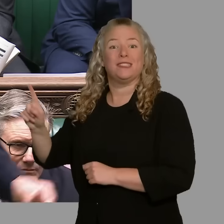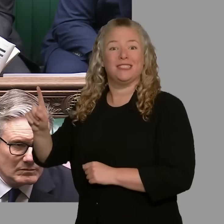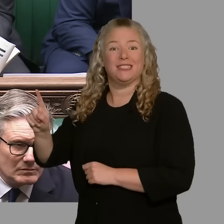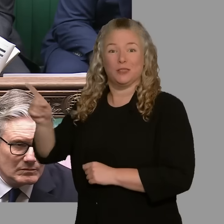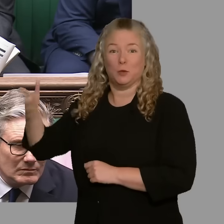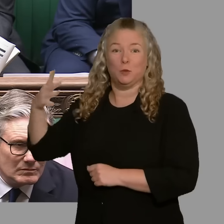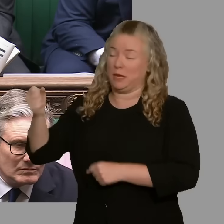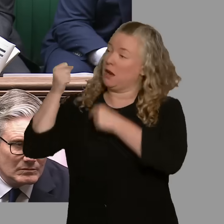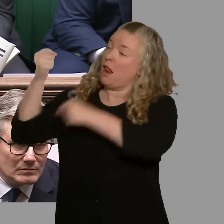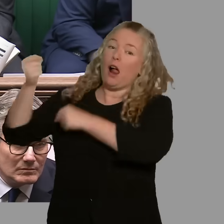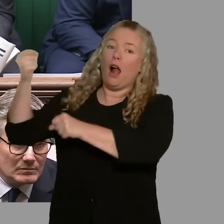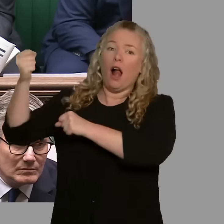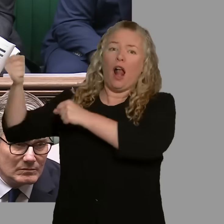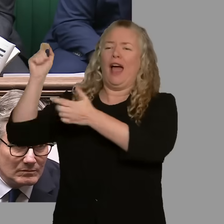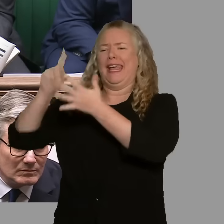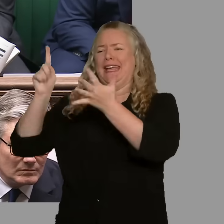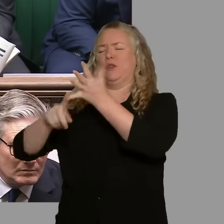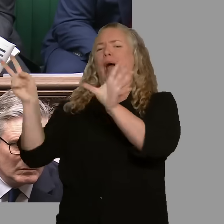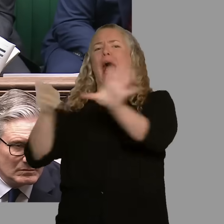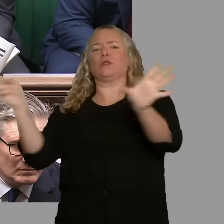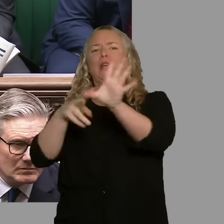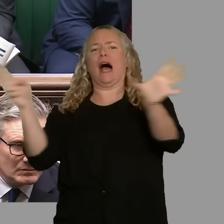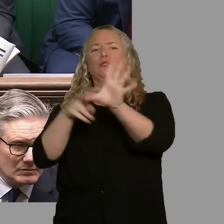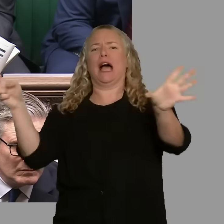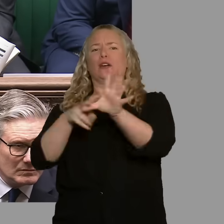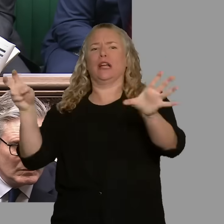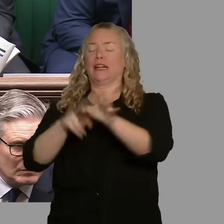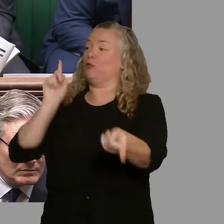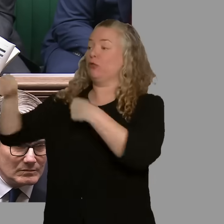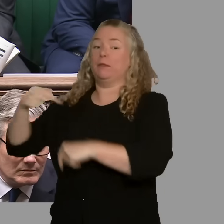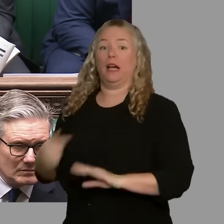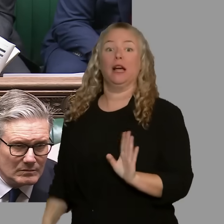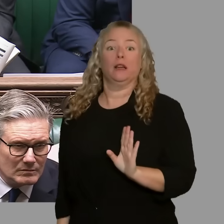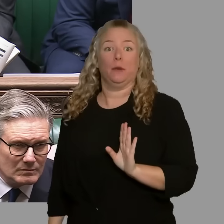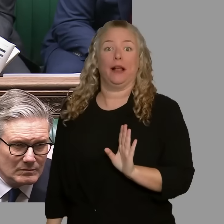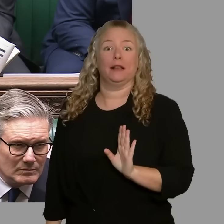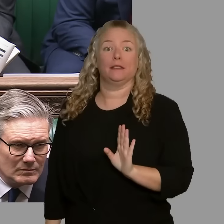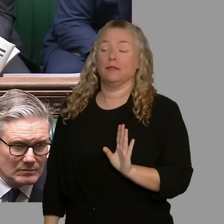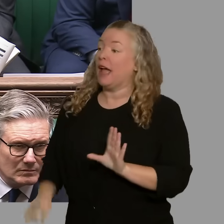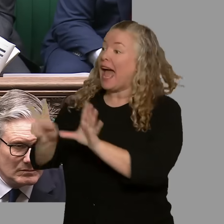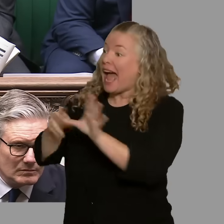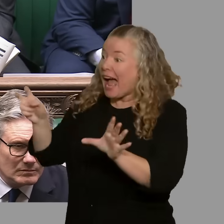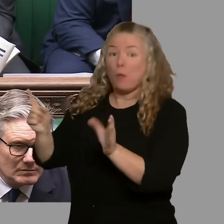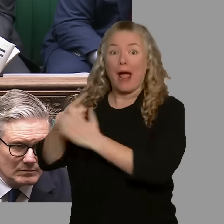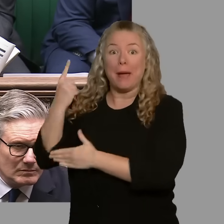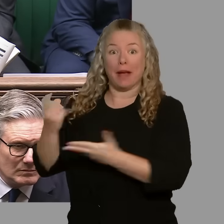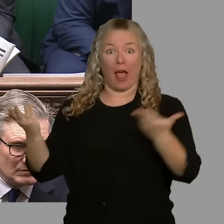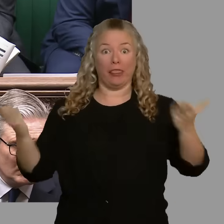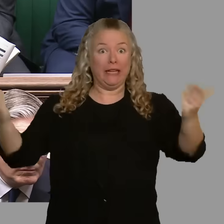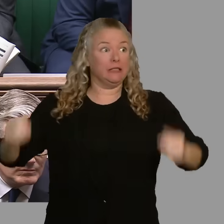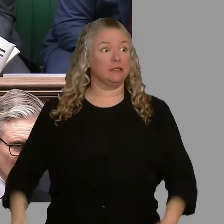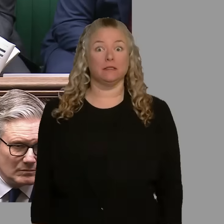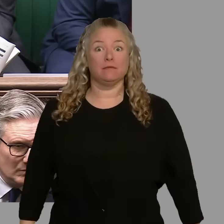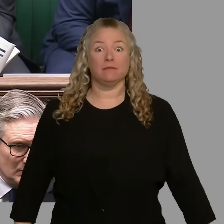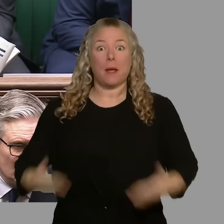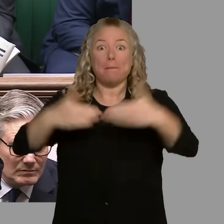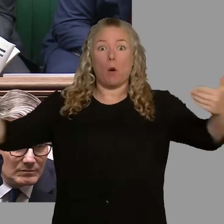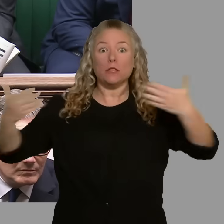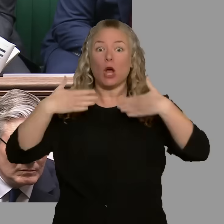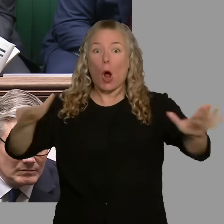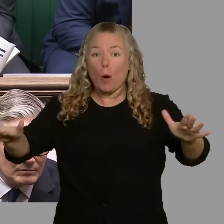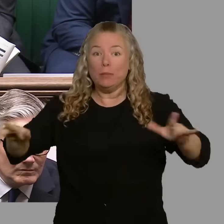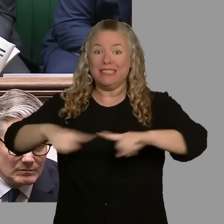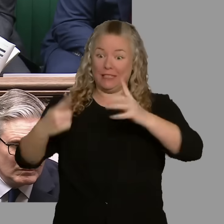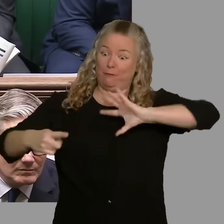jurisdictions. How are you going to deal with trade in those circumstances? And secondly, the goods are flowing, the